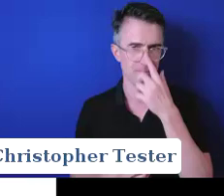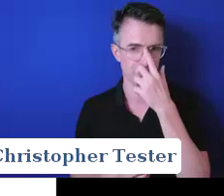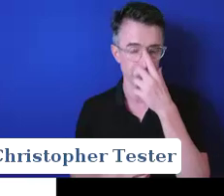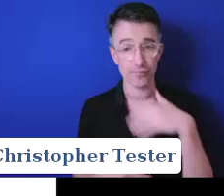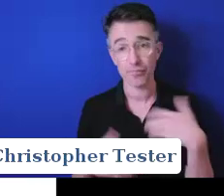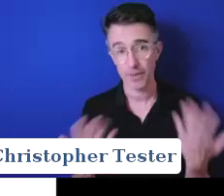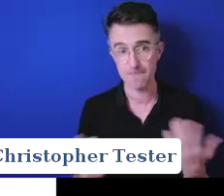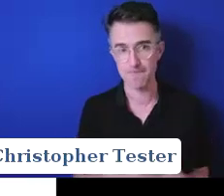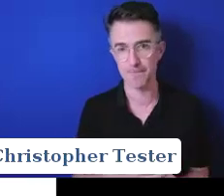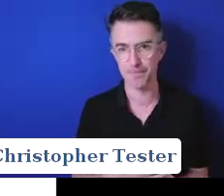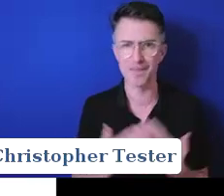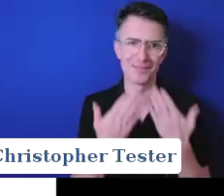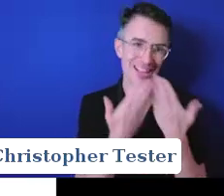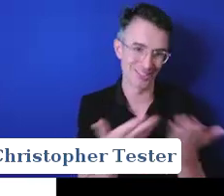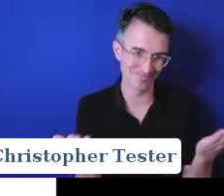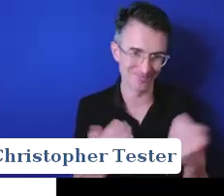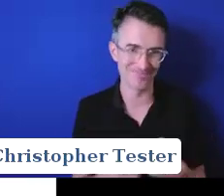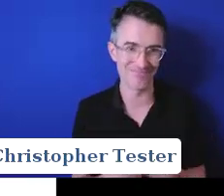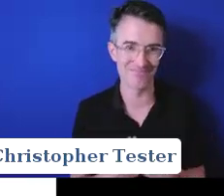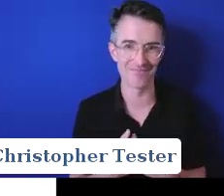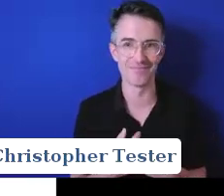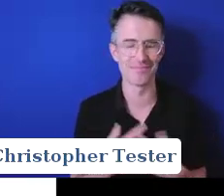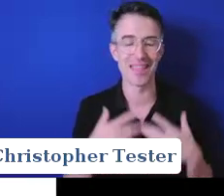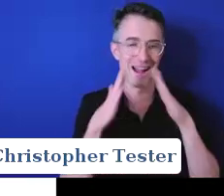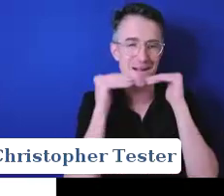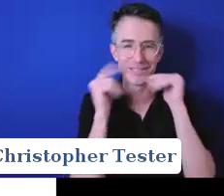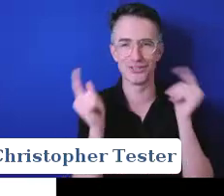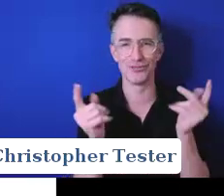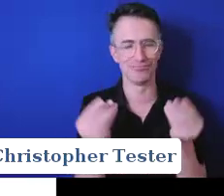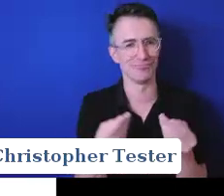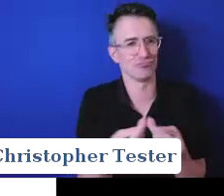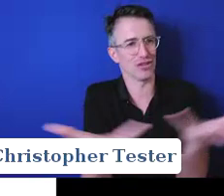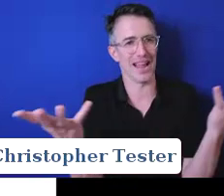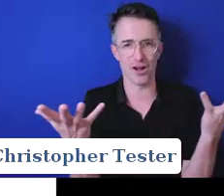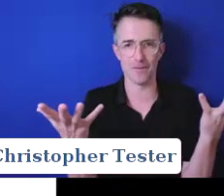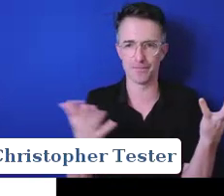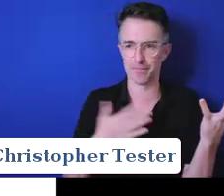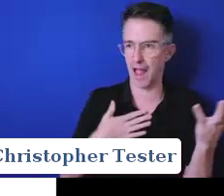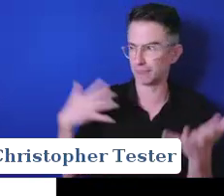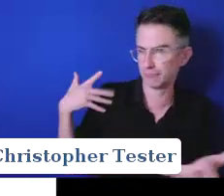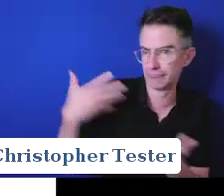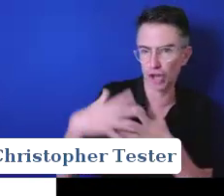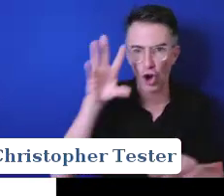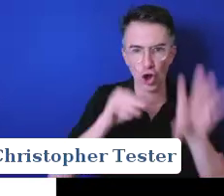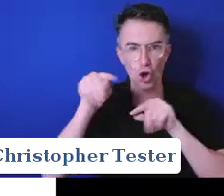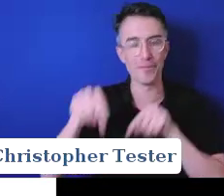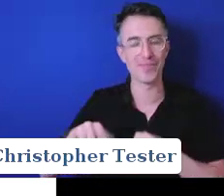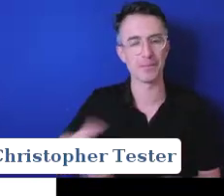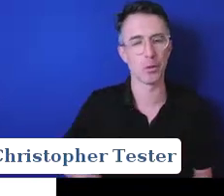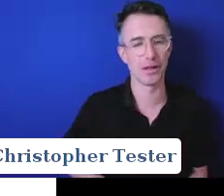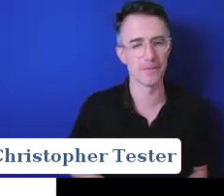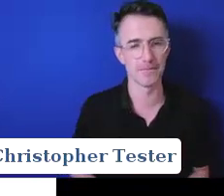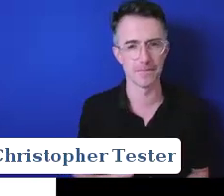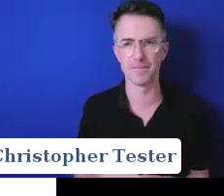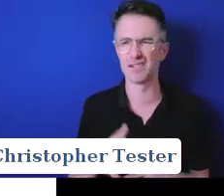the opportunity to share the finding from country-led process evaluation of the social and rights-based